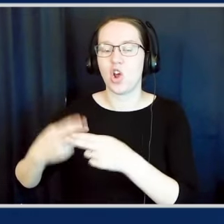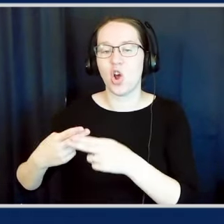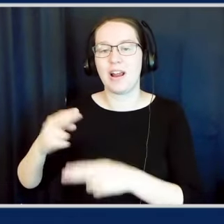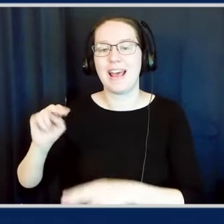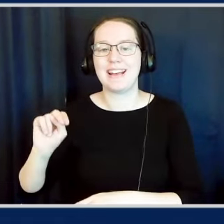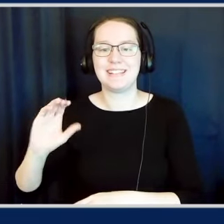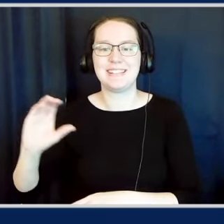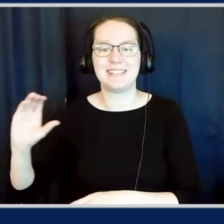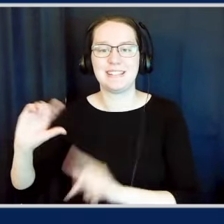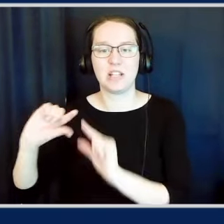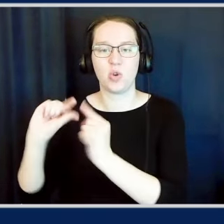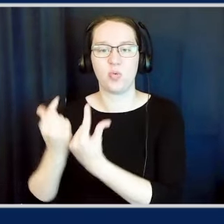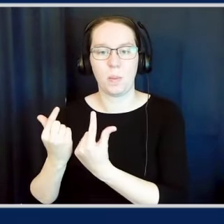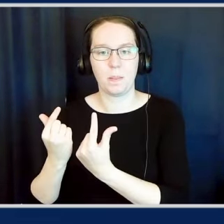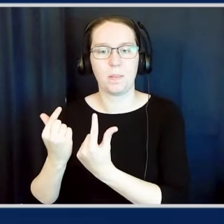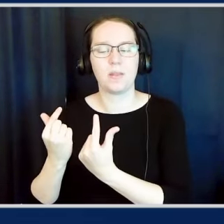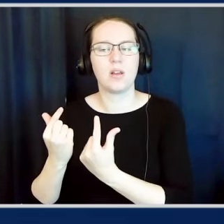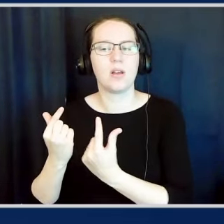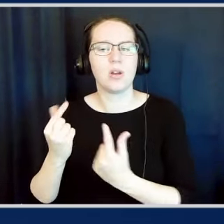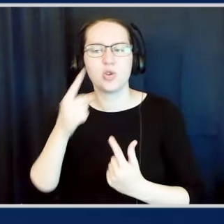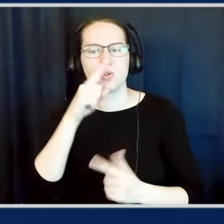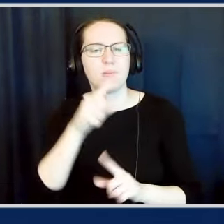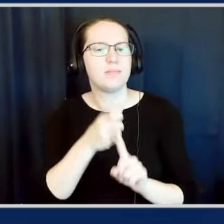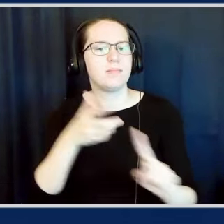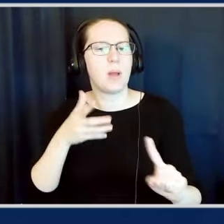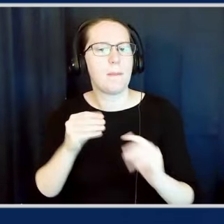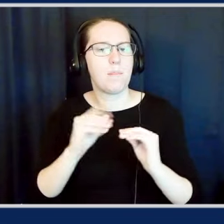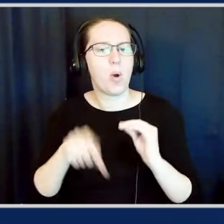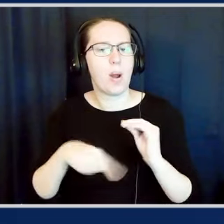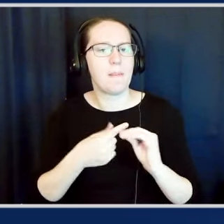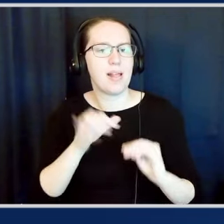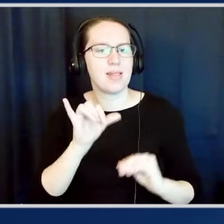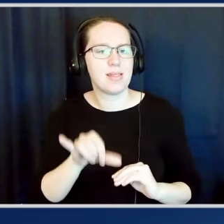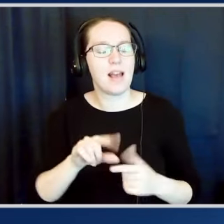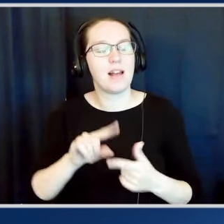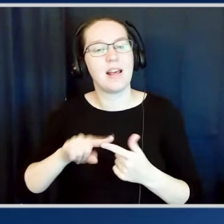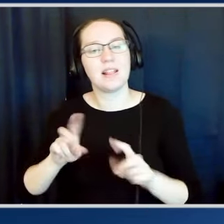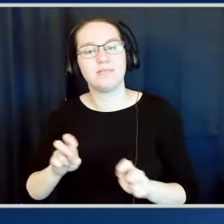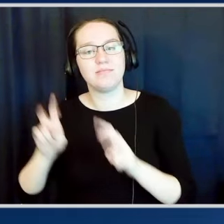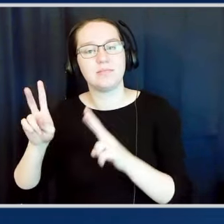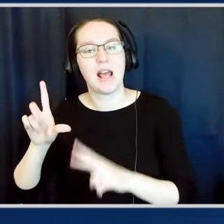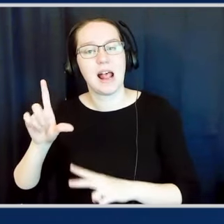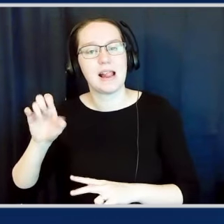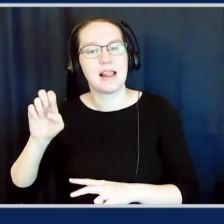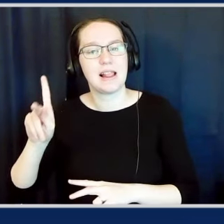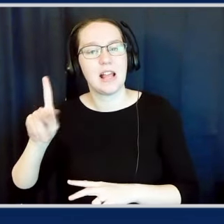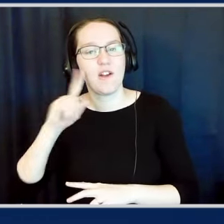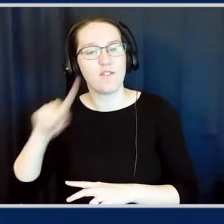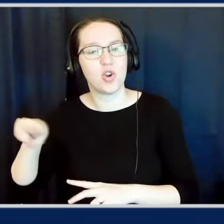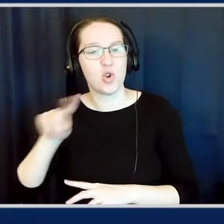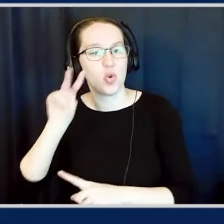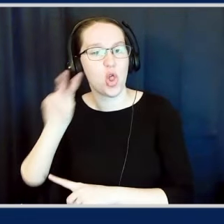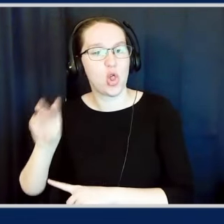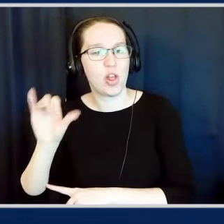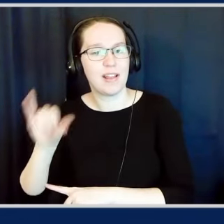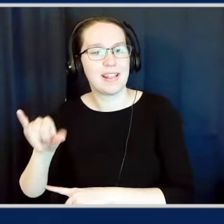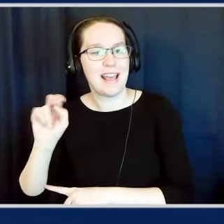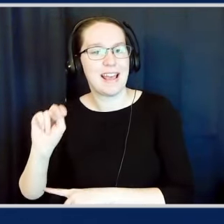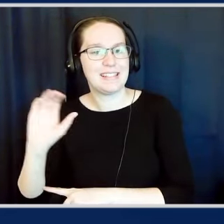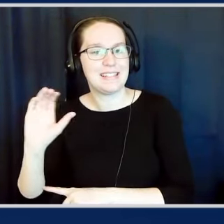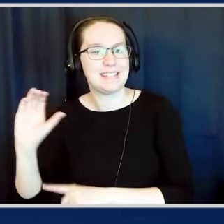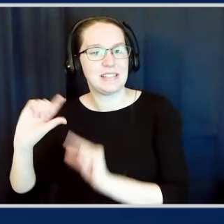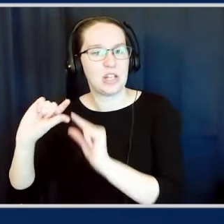could maybe say a little bit more about that, and then we'll drop a link for anybody to take a look at the NCC Group